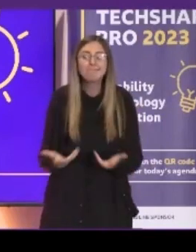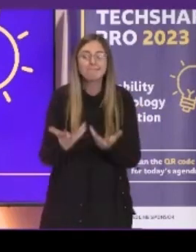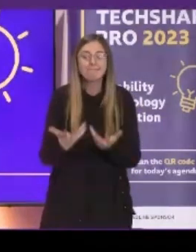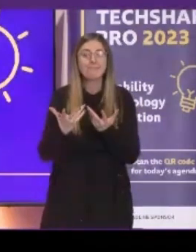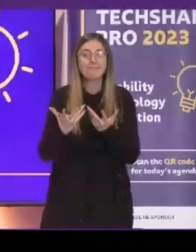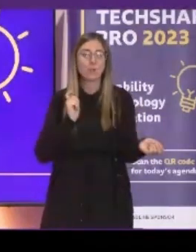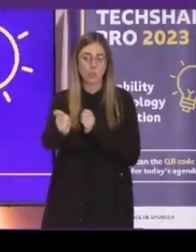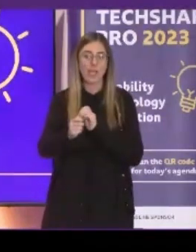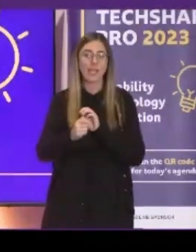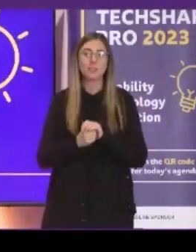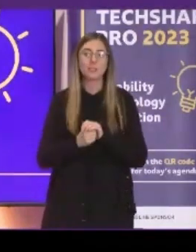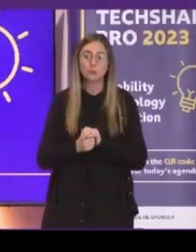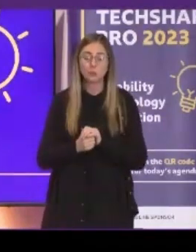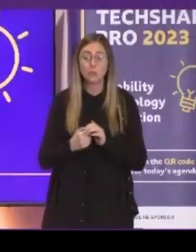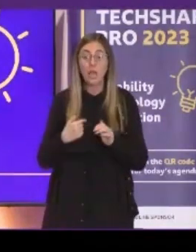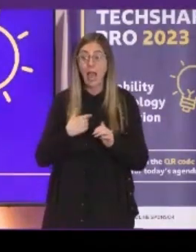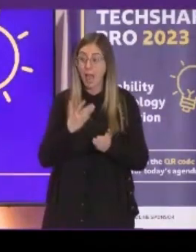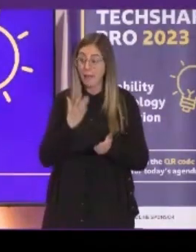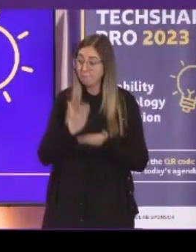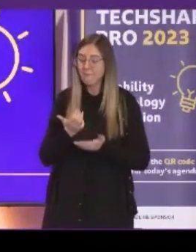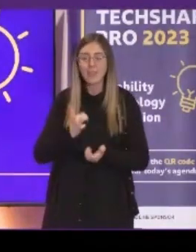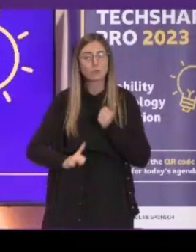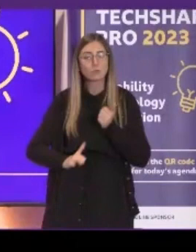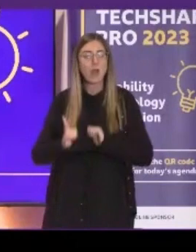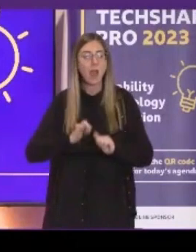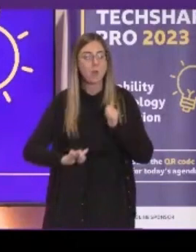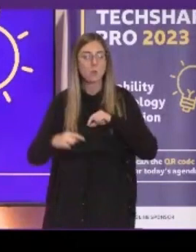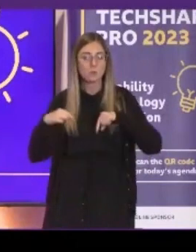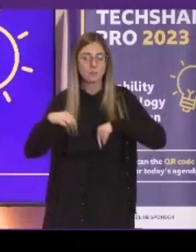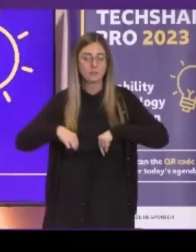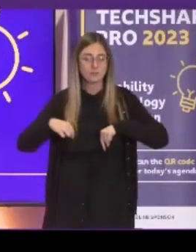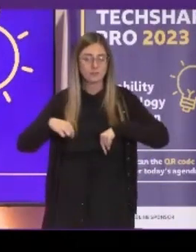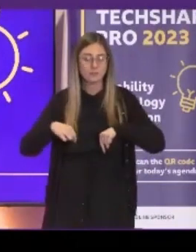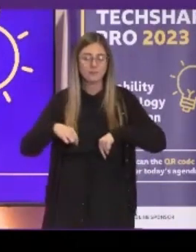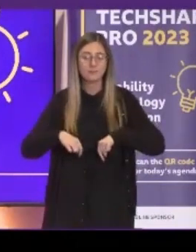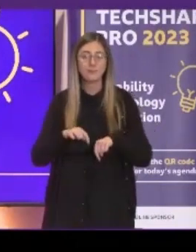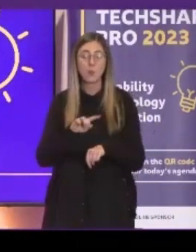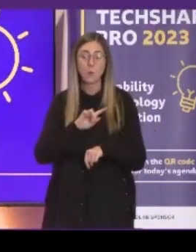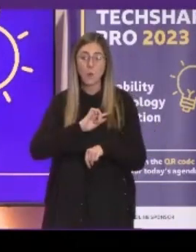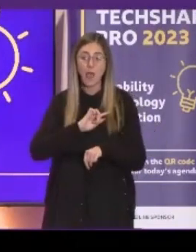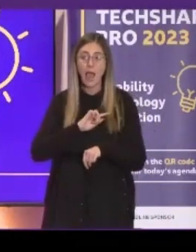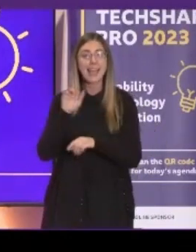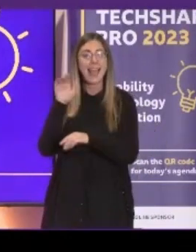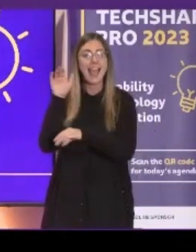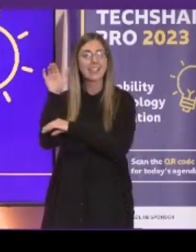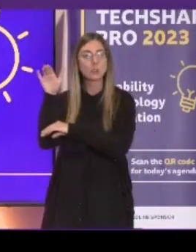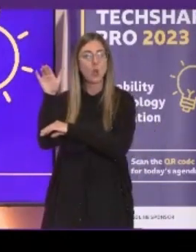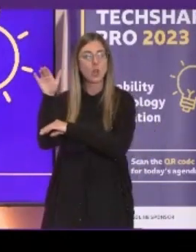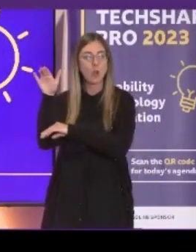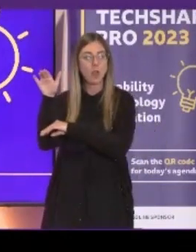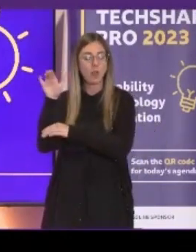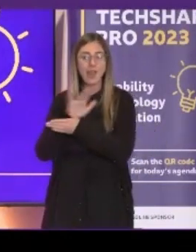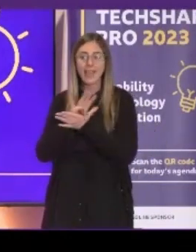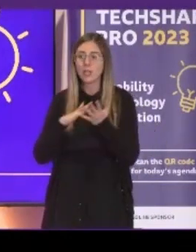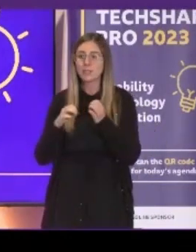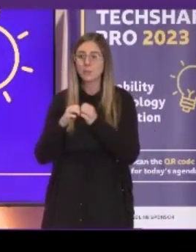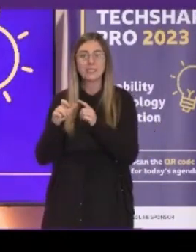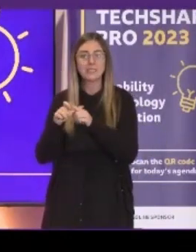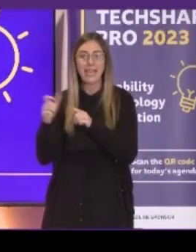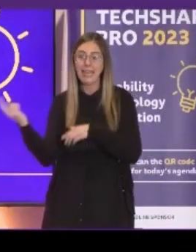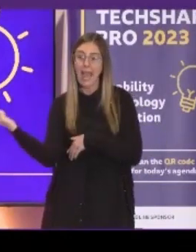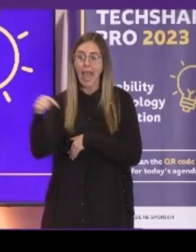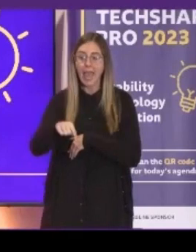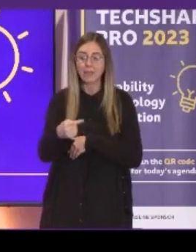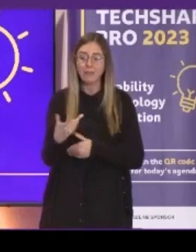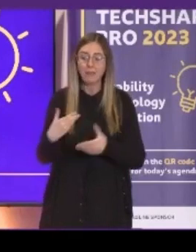And one thing I'm really proud that HSBC can offer is the chance for people outside of HSBC to attend the training